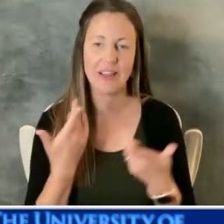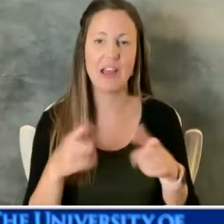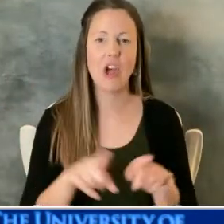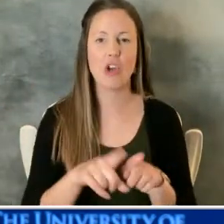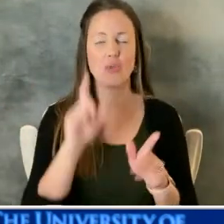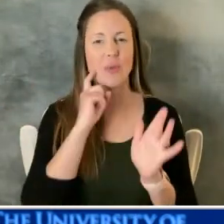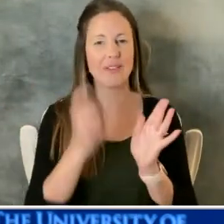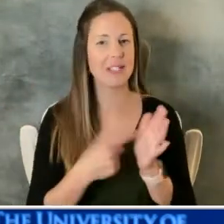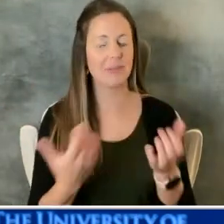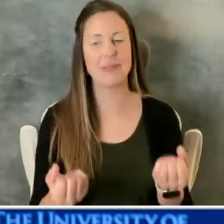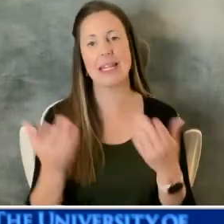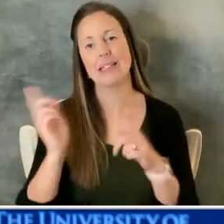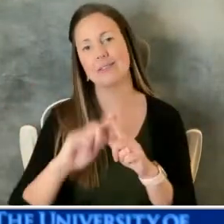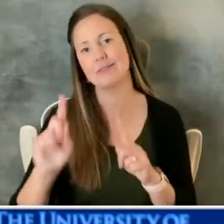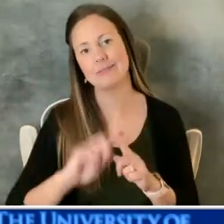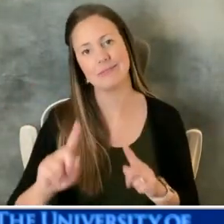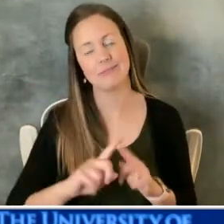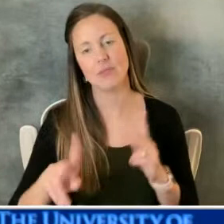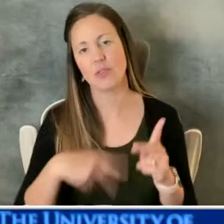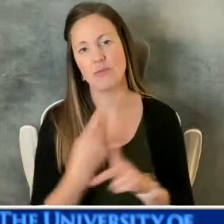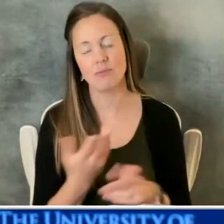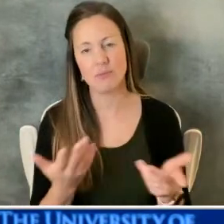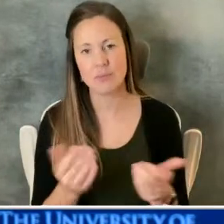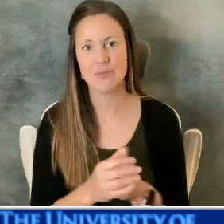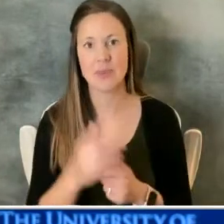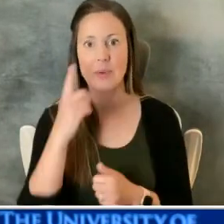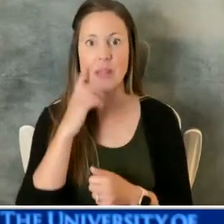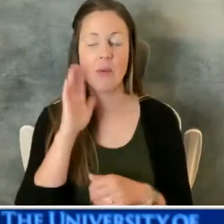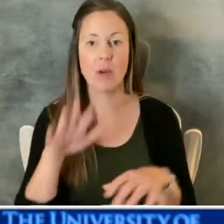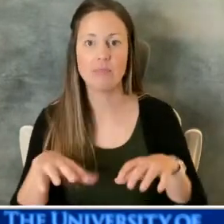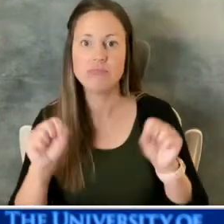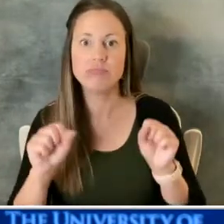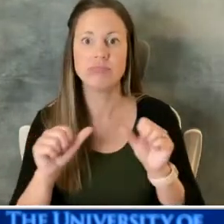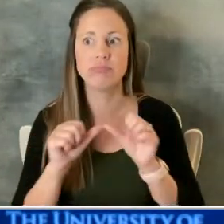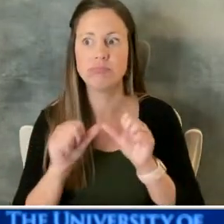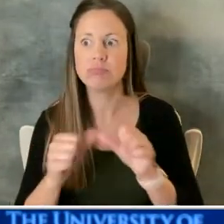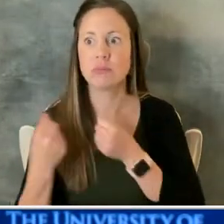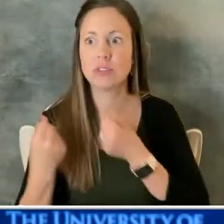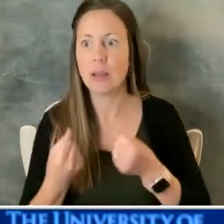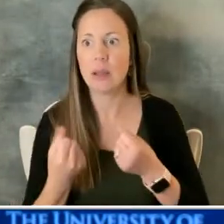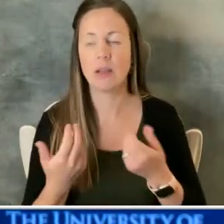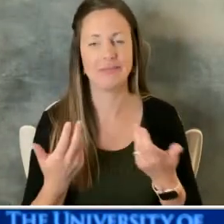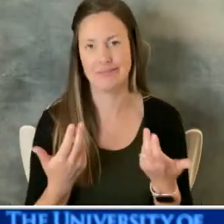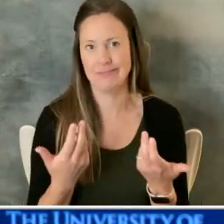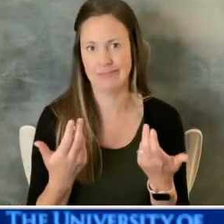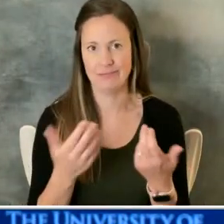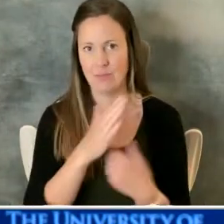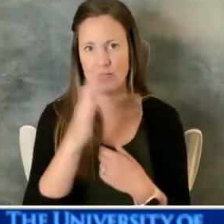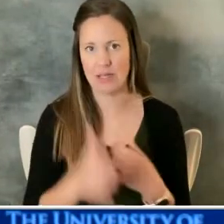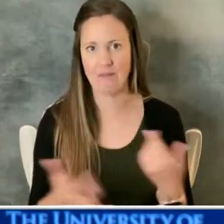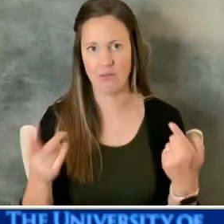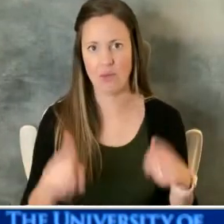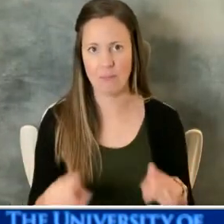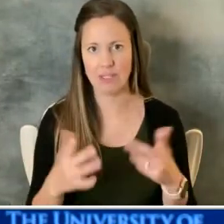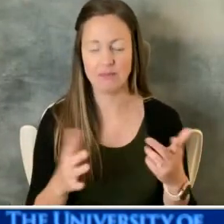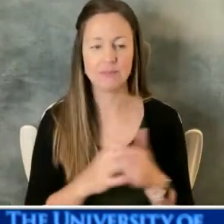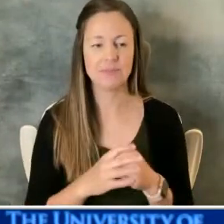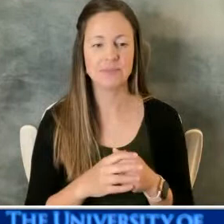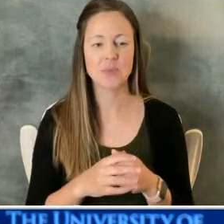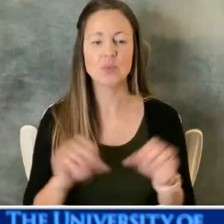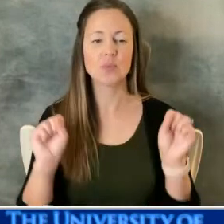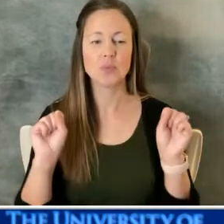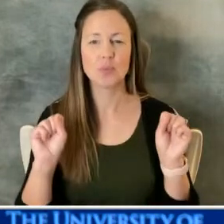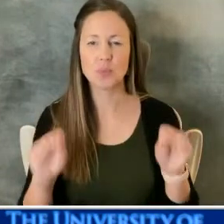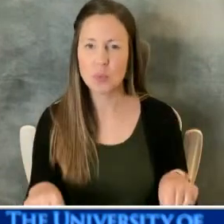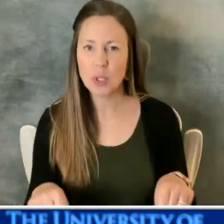which thought was going to take hold and become very predominant, which never did. So there certainly could be, but I think there continues to be just a